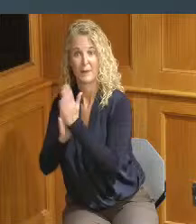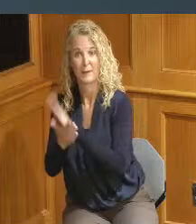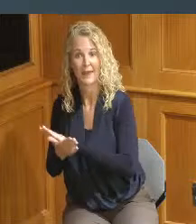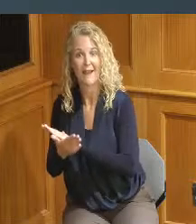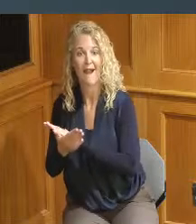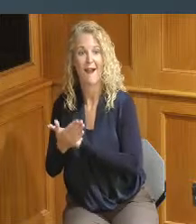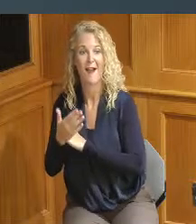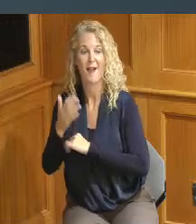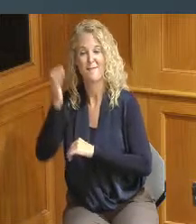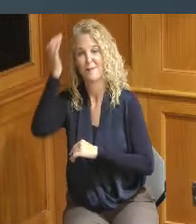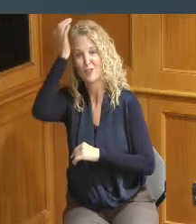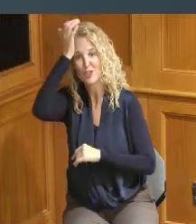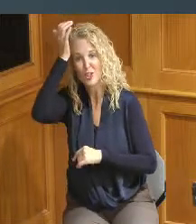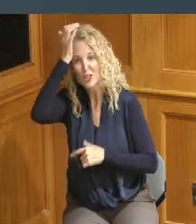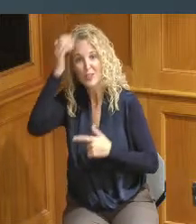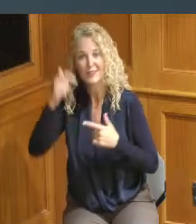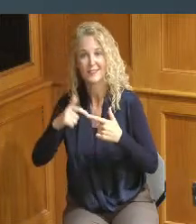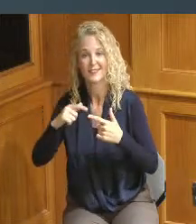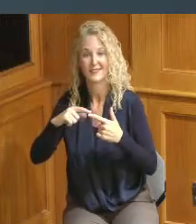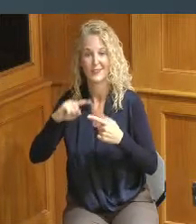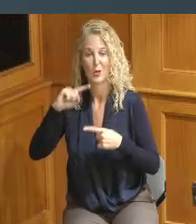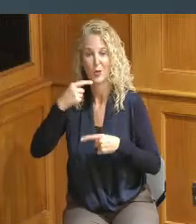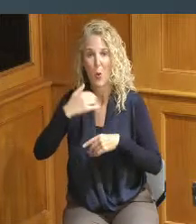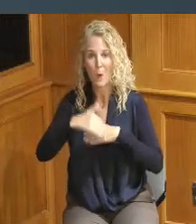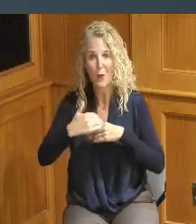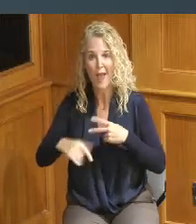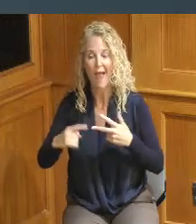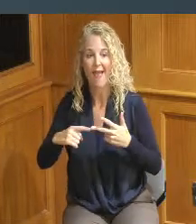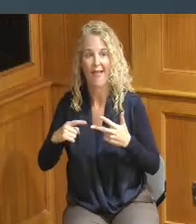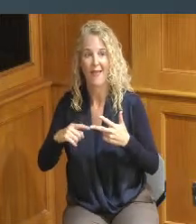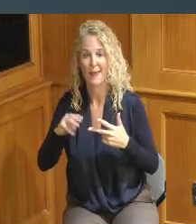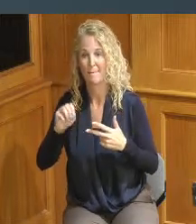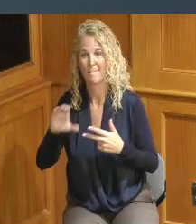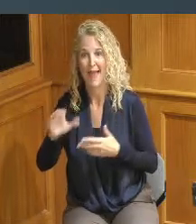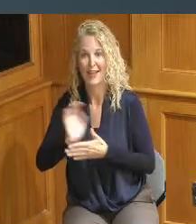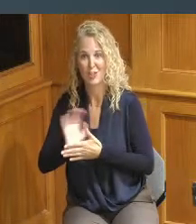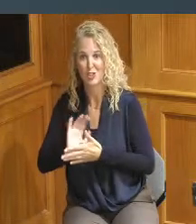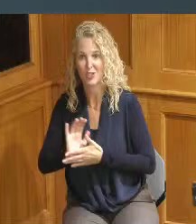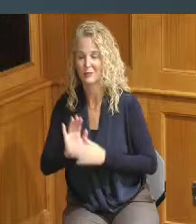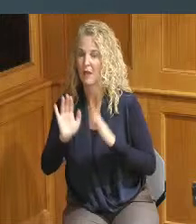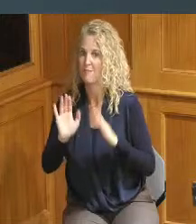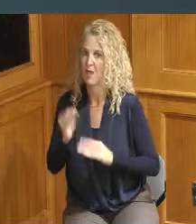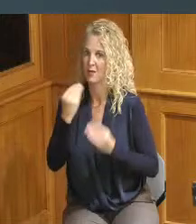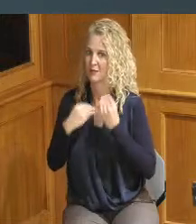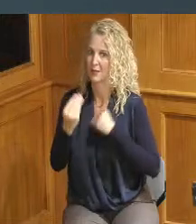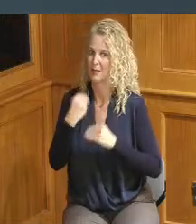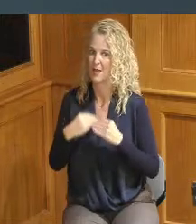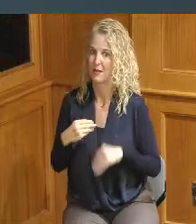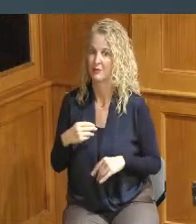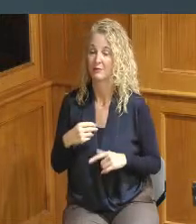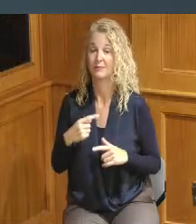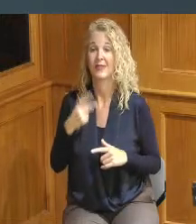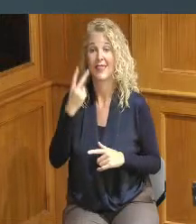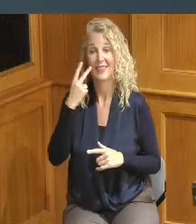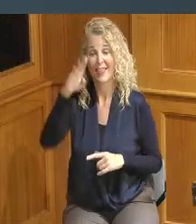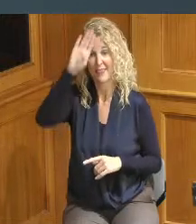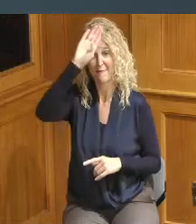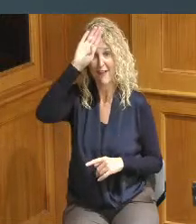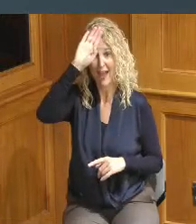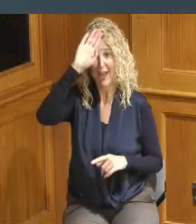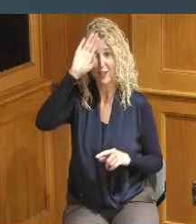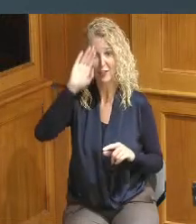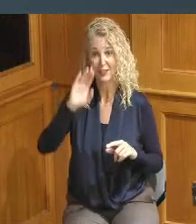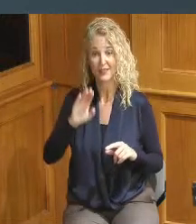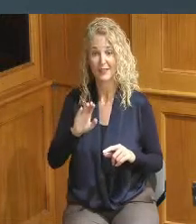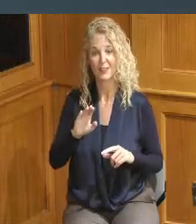cornbread, macaroni and cheese. I said, oh Lord, they had a great meal yesterday. And then you saw the Forest Park firefighter, he